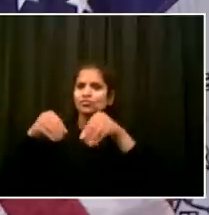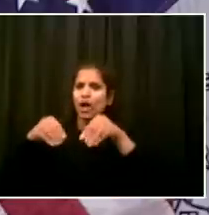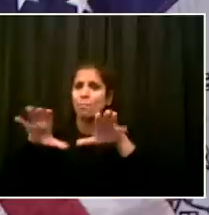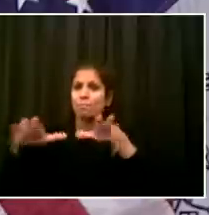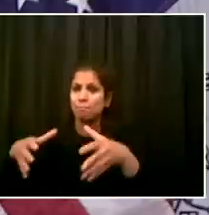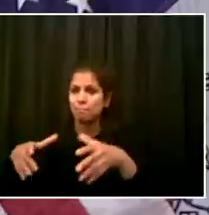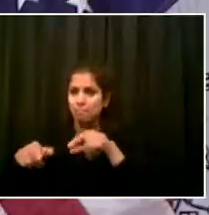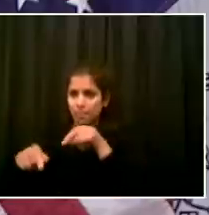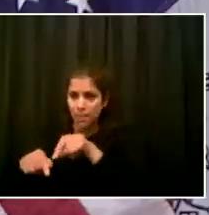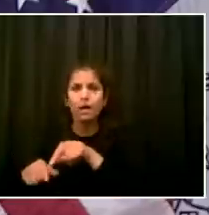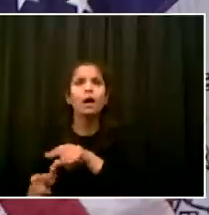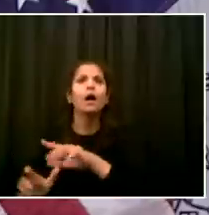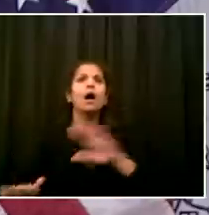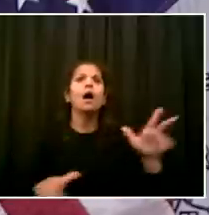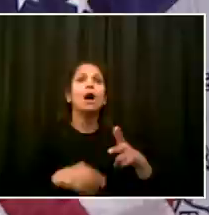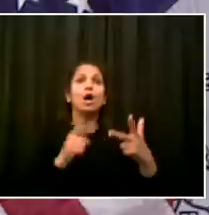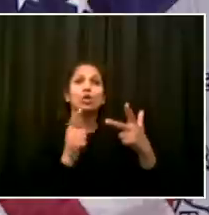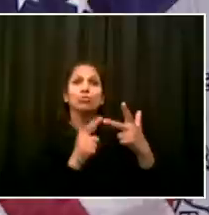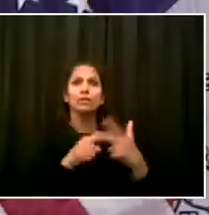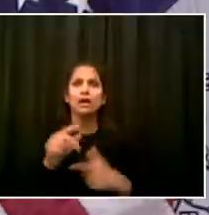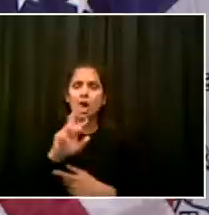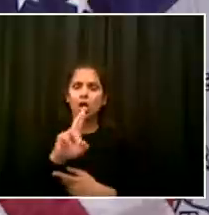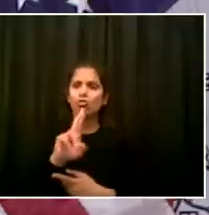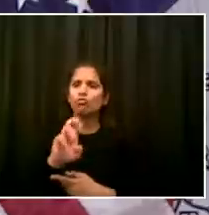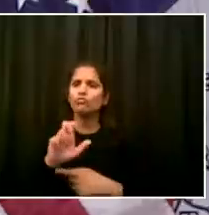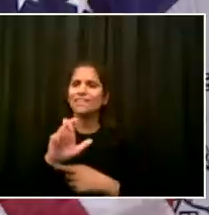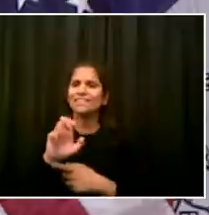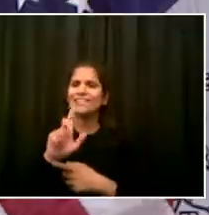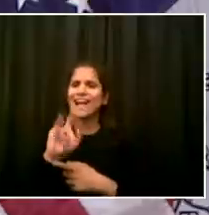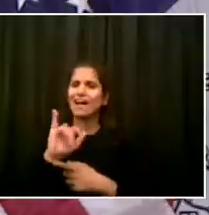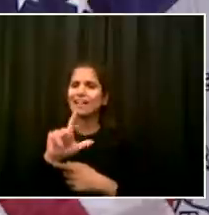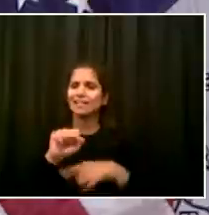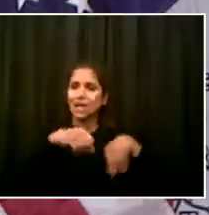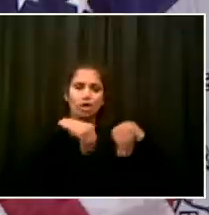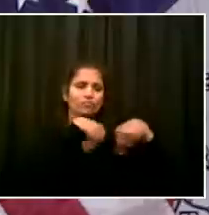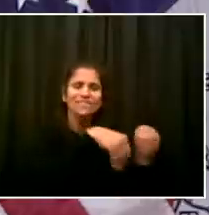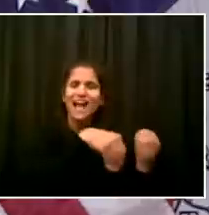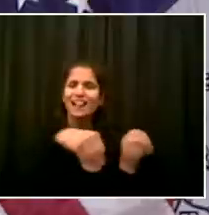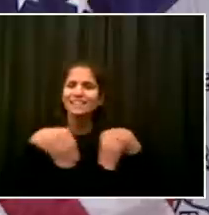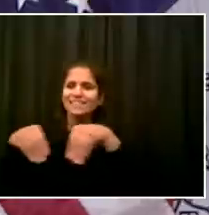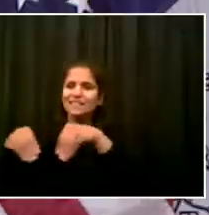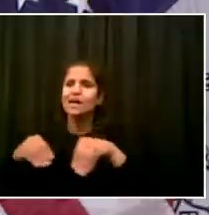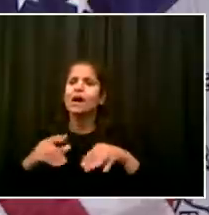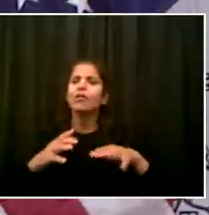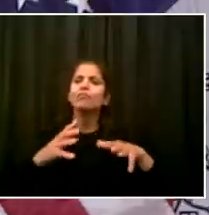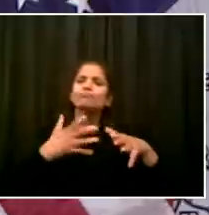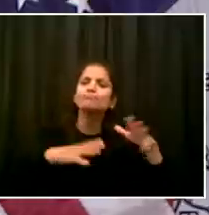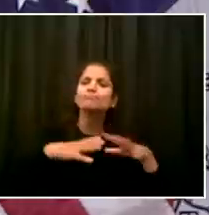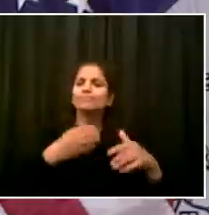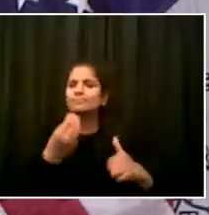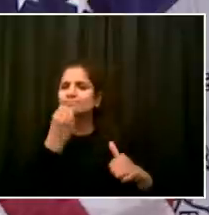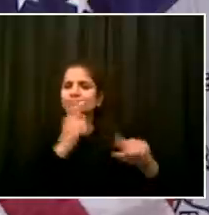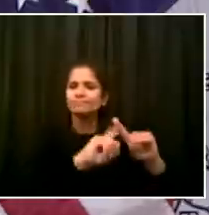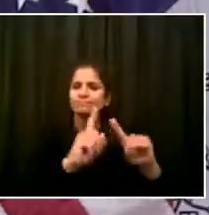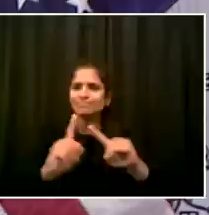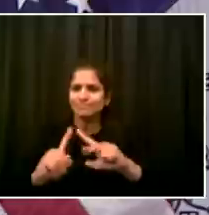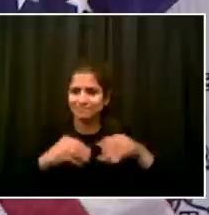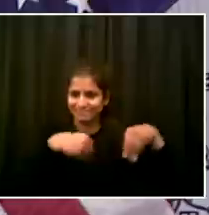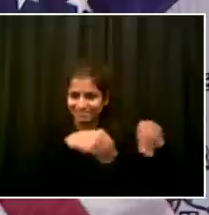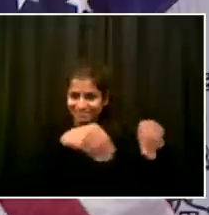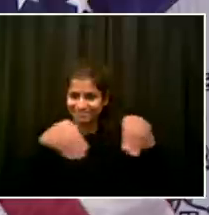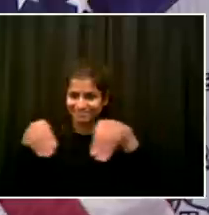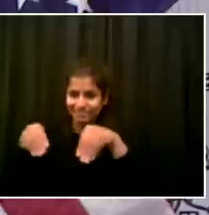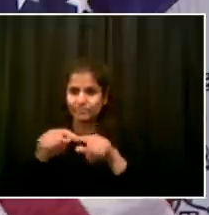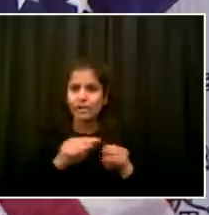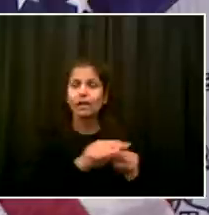very limited need for people to be close together. And beaches at full strength come